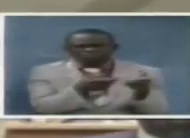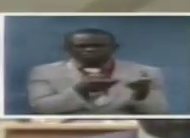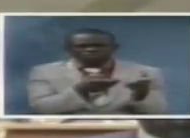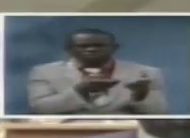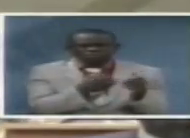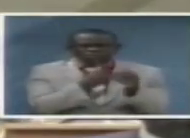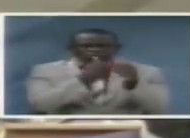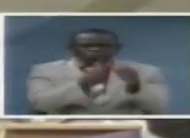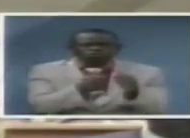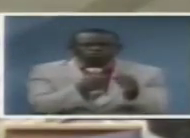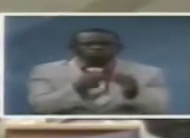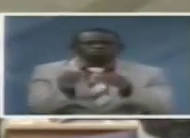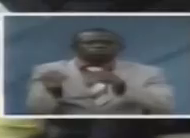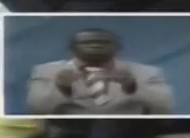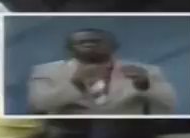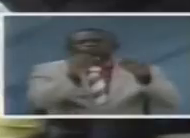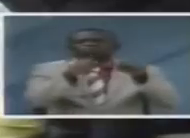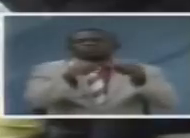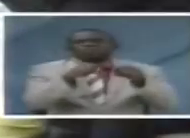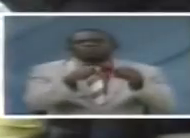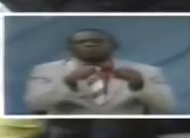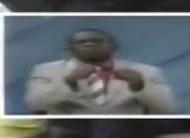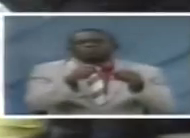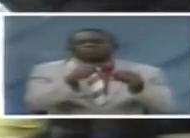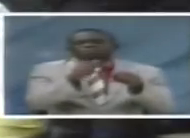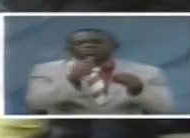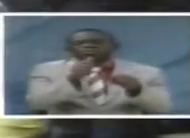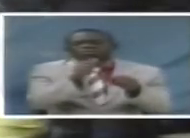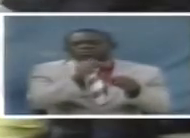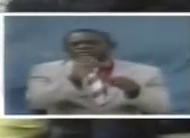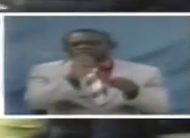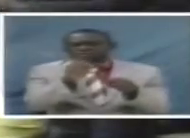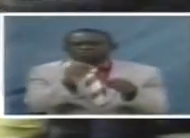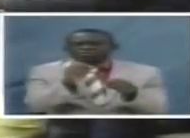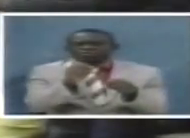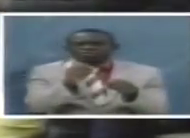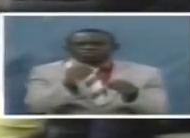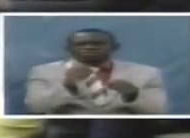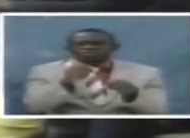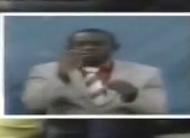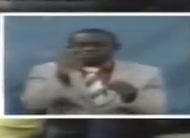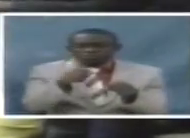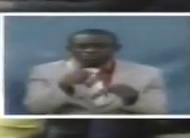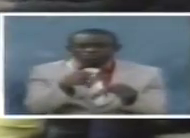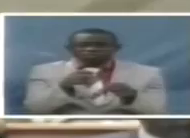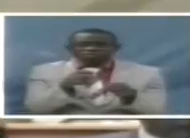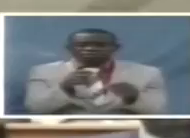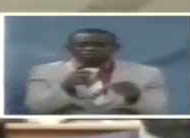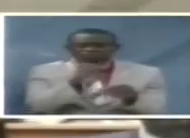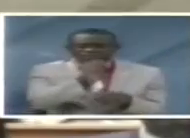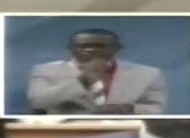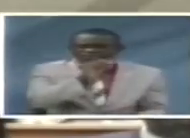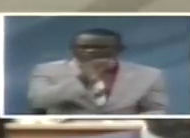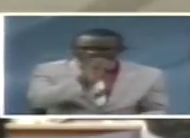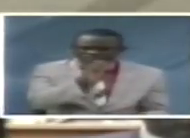Movable Asset Act. In addition, to further enhance access to finance for the small and